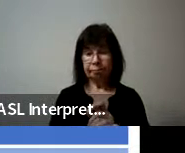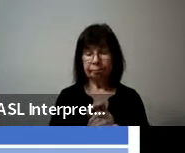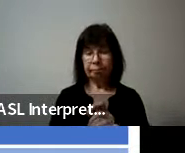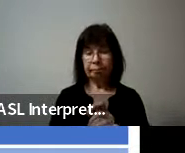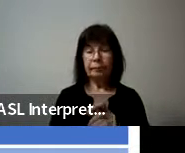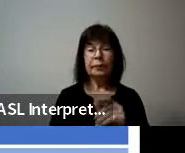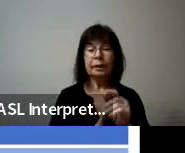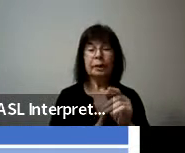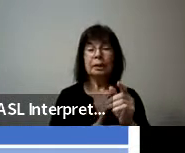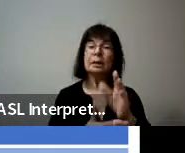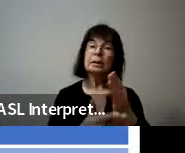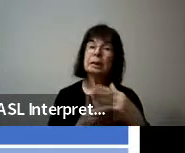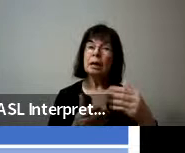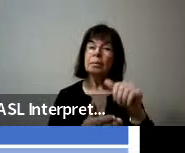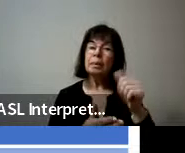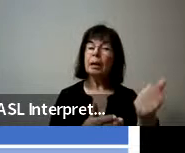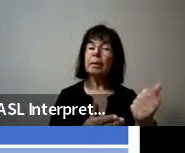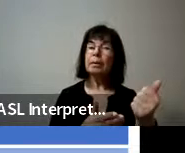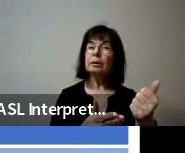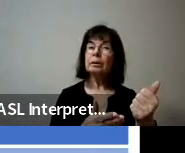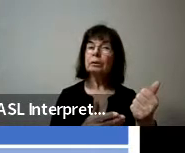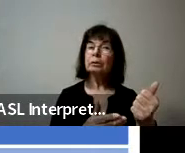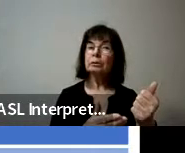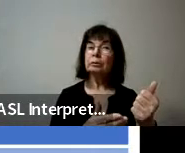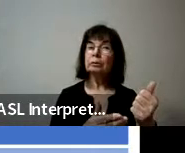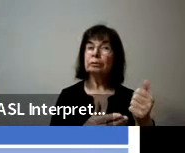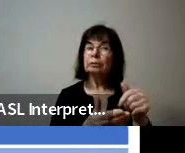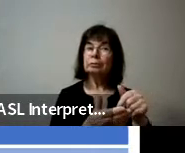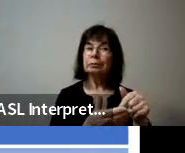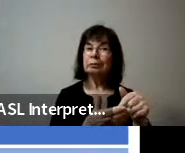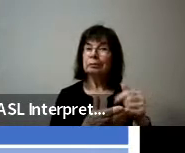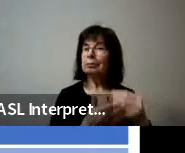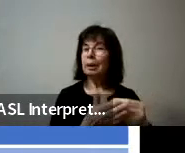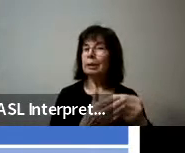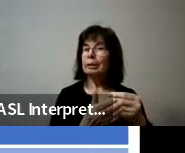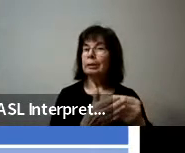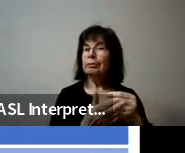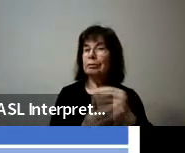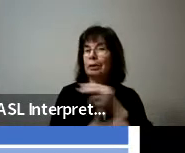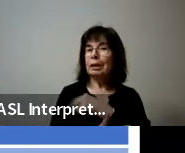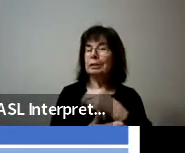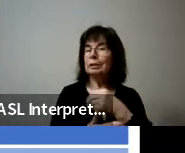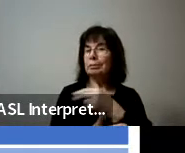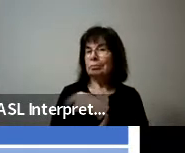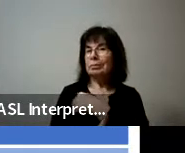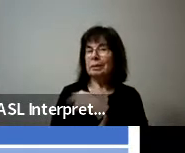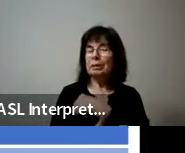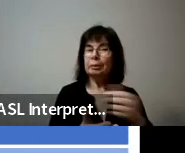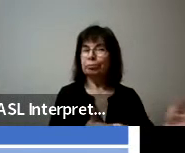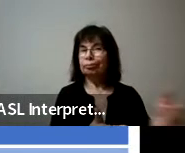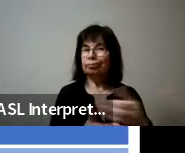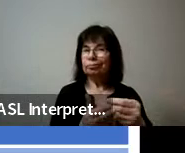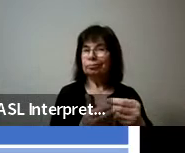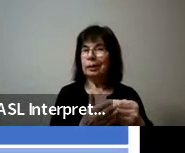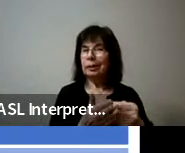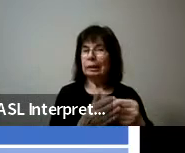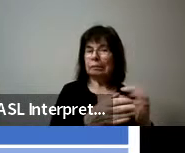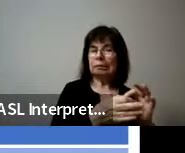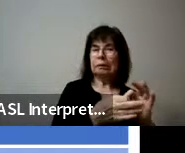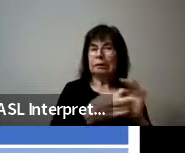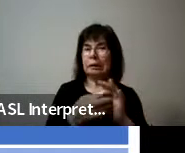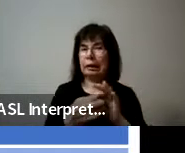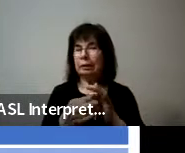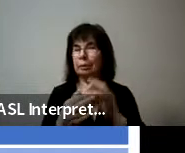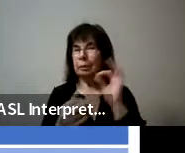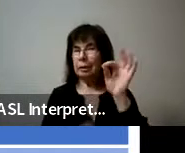additional reimbursements that hospitals get that are tied to this federal emergency